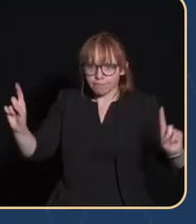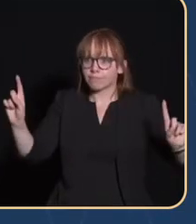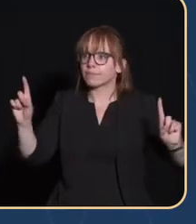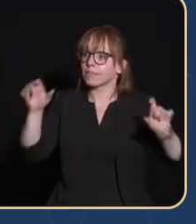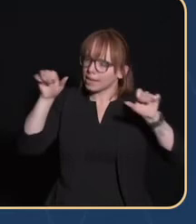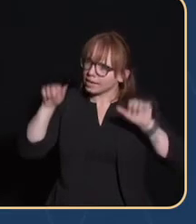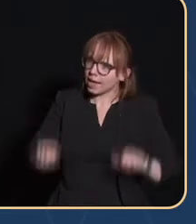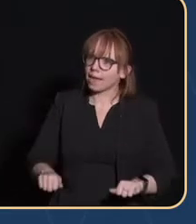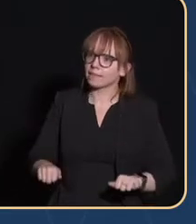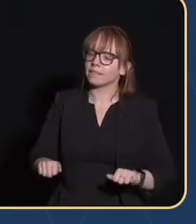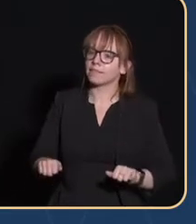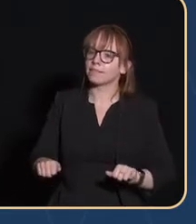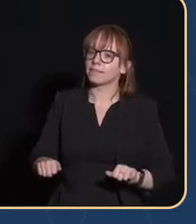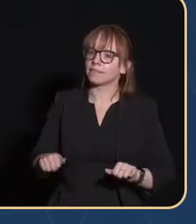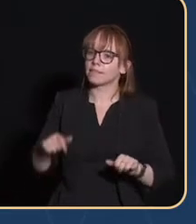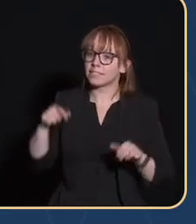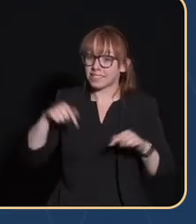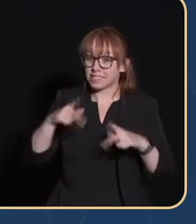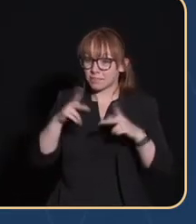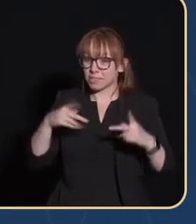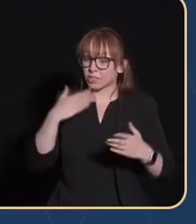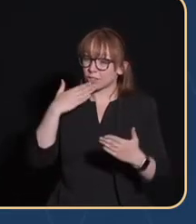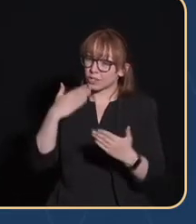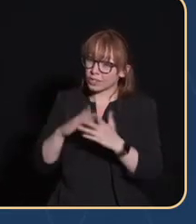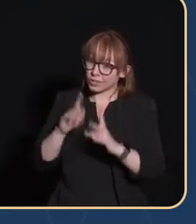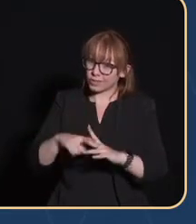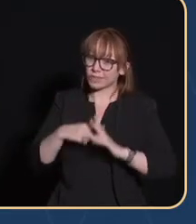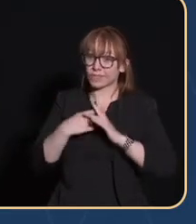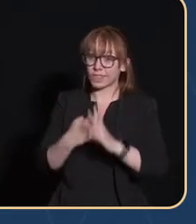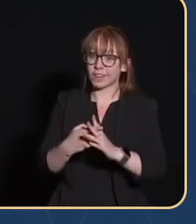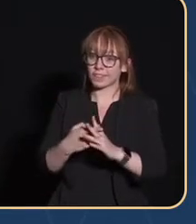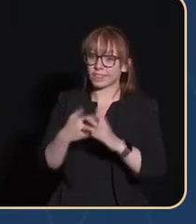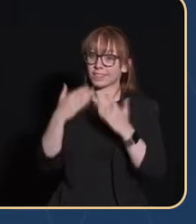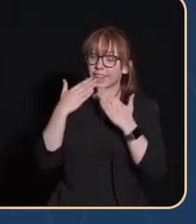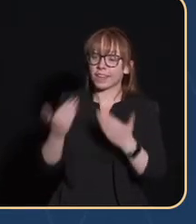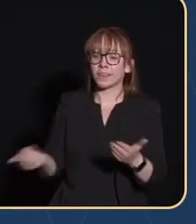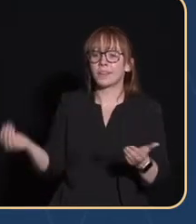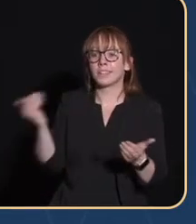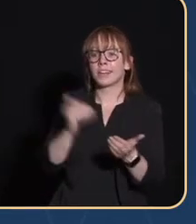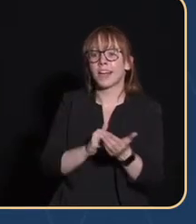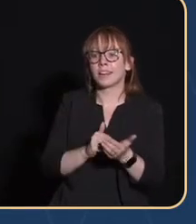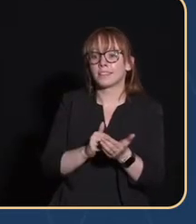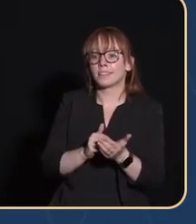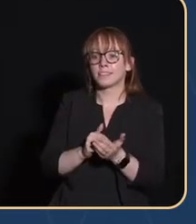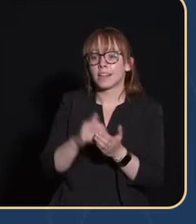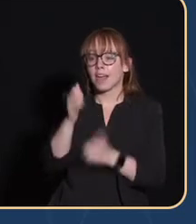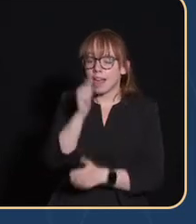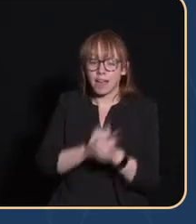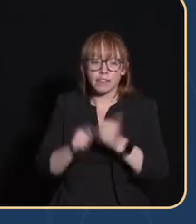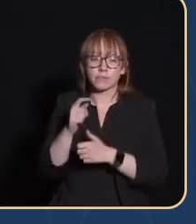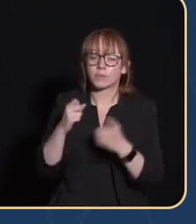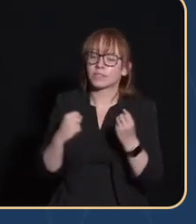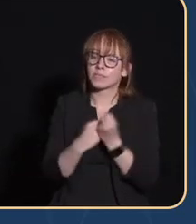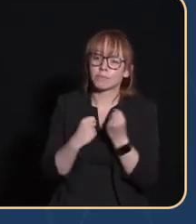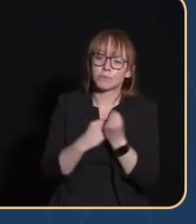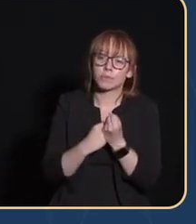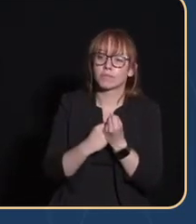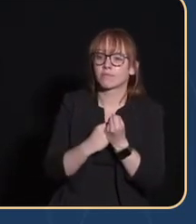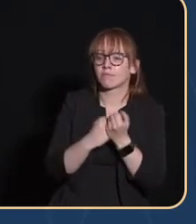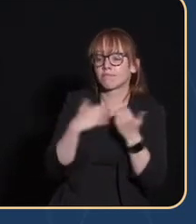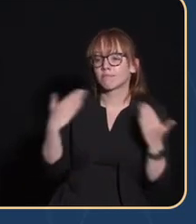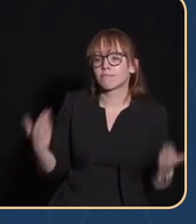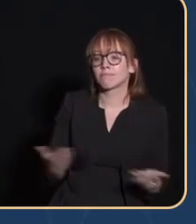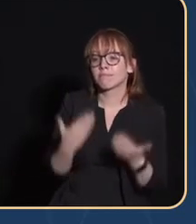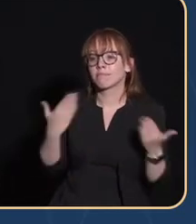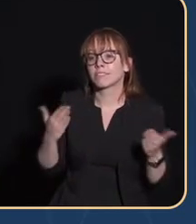is a great place to start. Thank you once again, friends, college employees, and supporters of the scholarship program